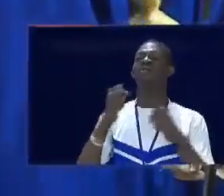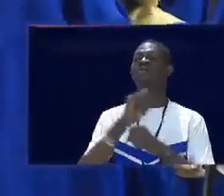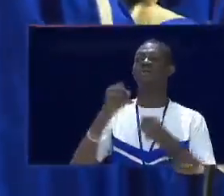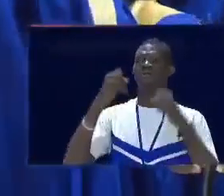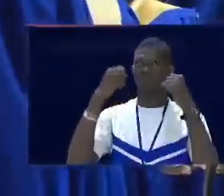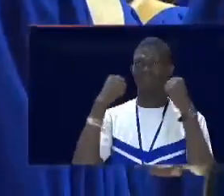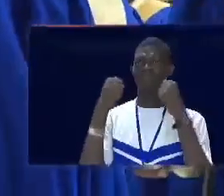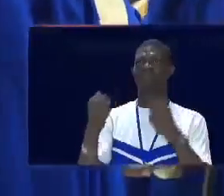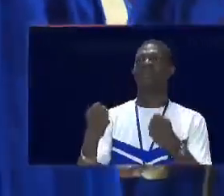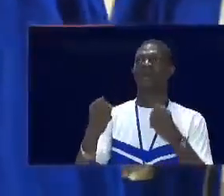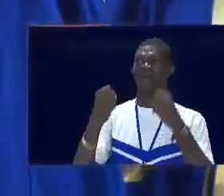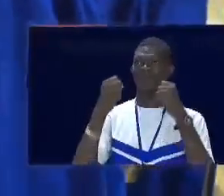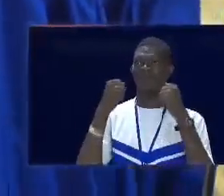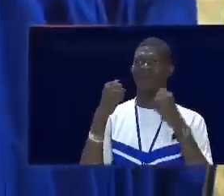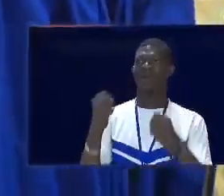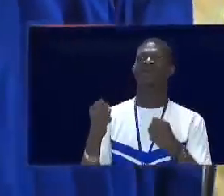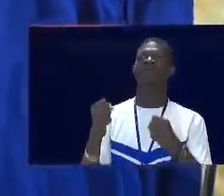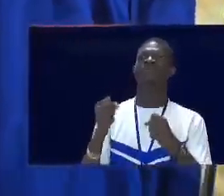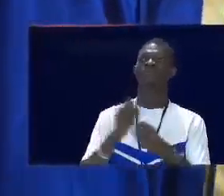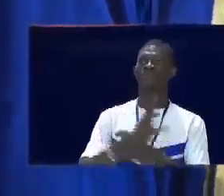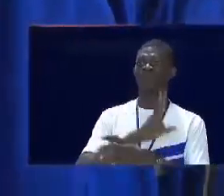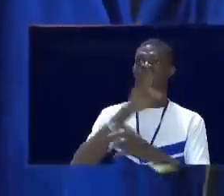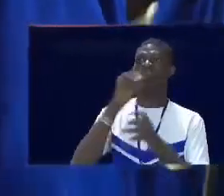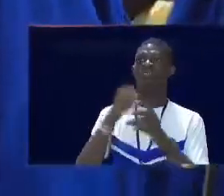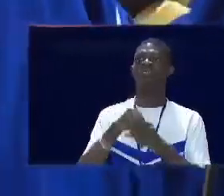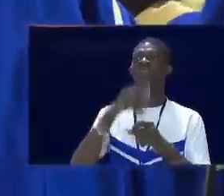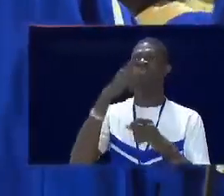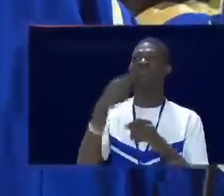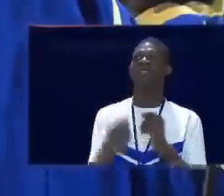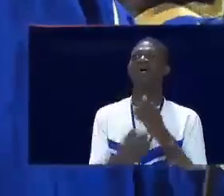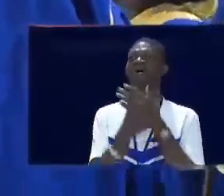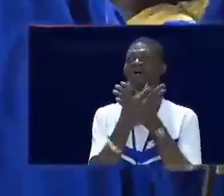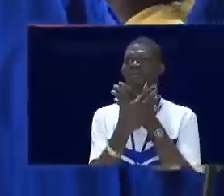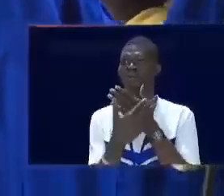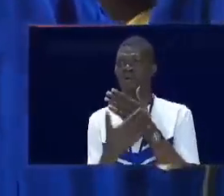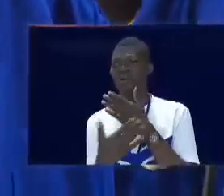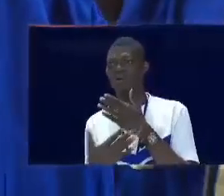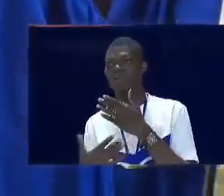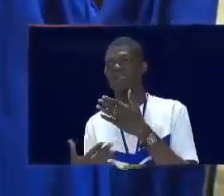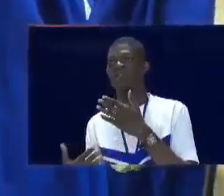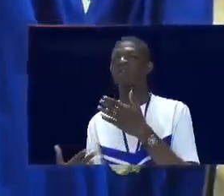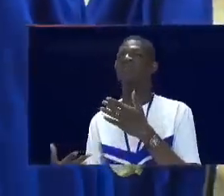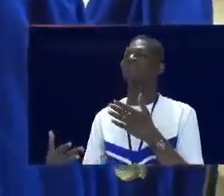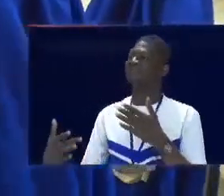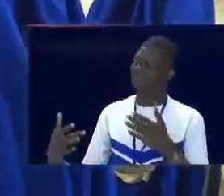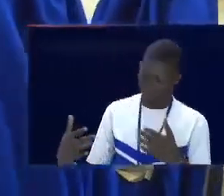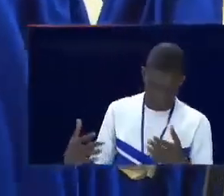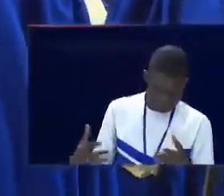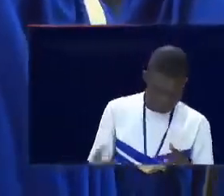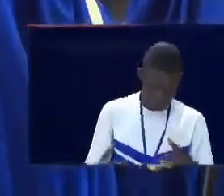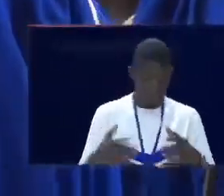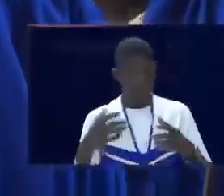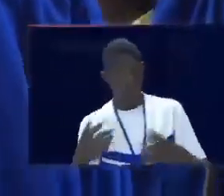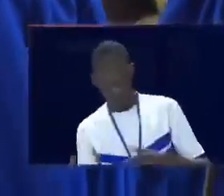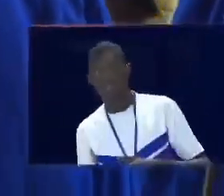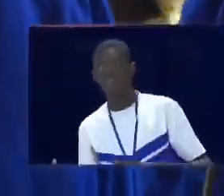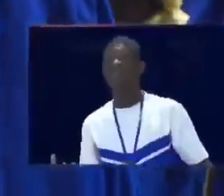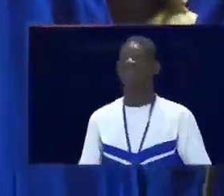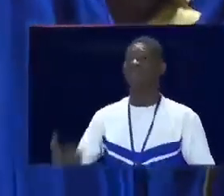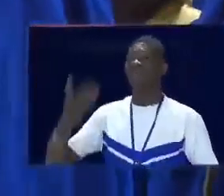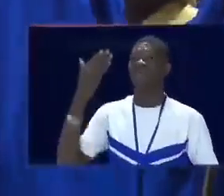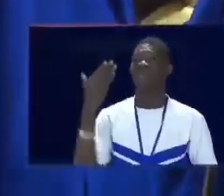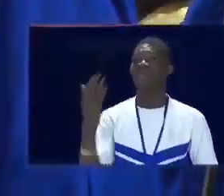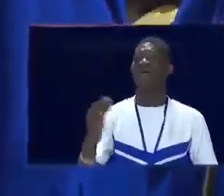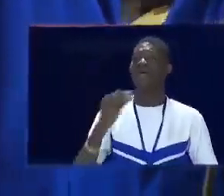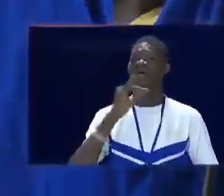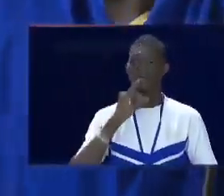healing power in the blood, power in the